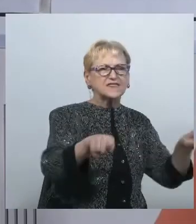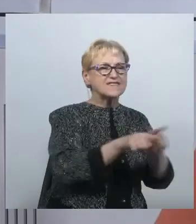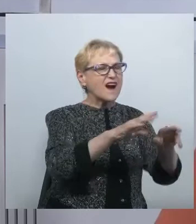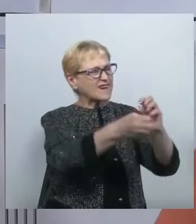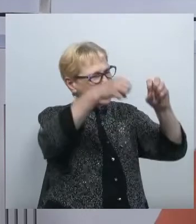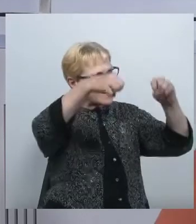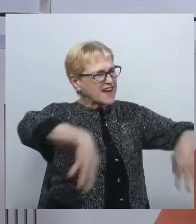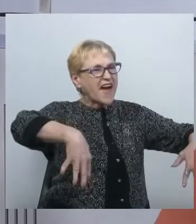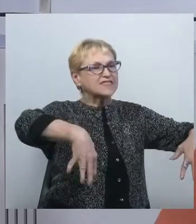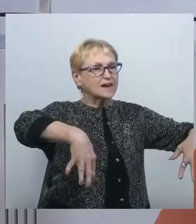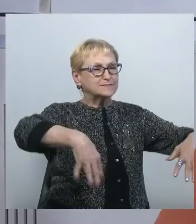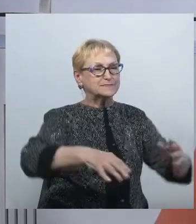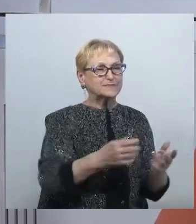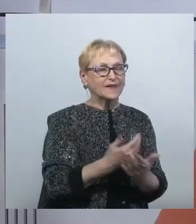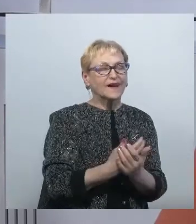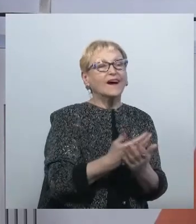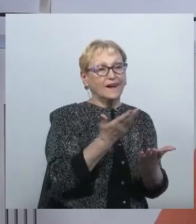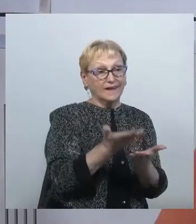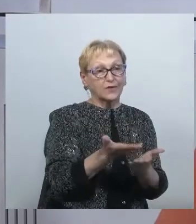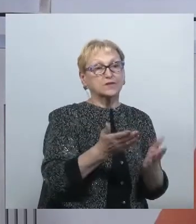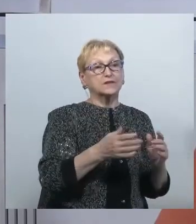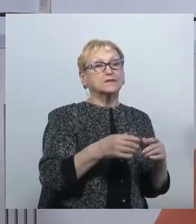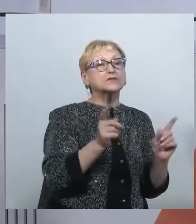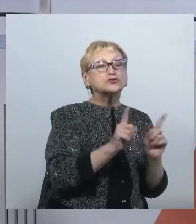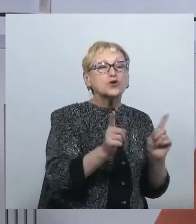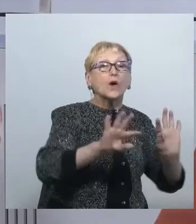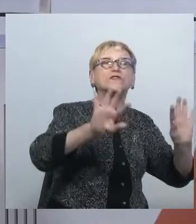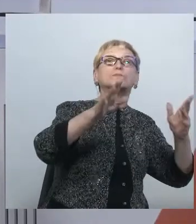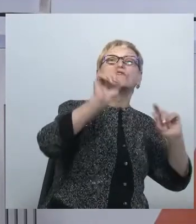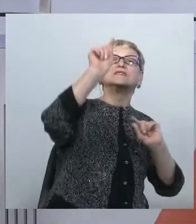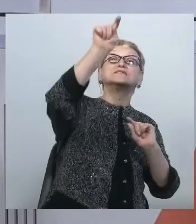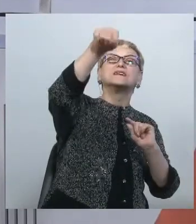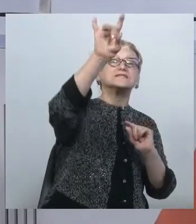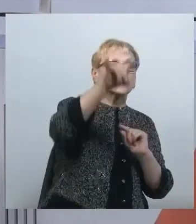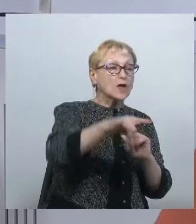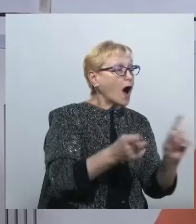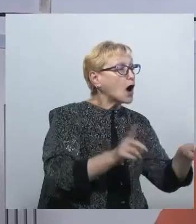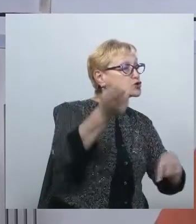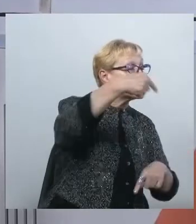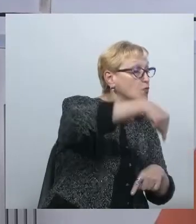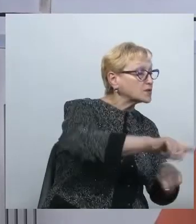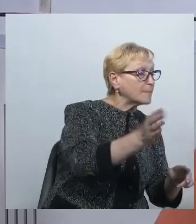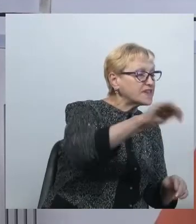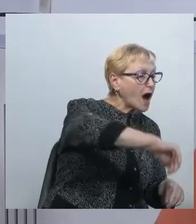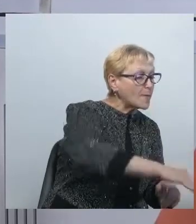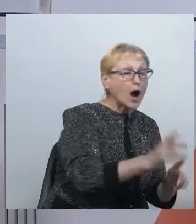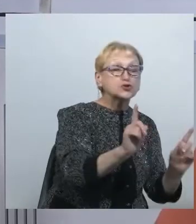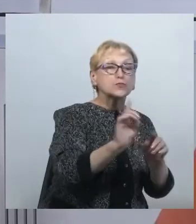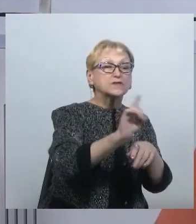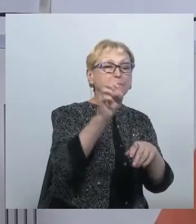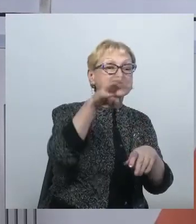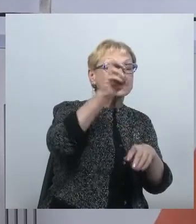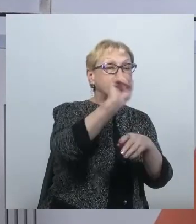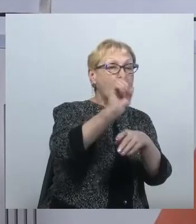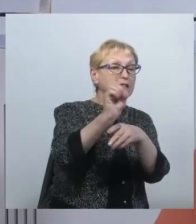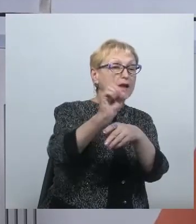very fast because citizens are interested in reading what is happening in those places where they